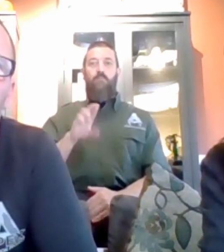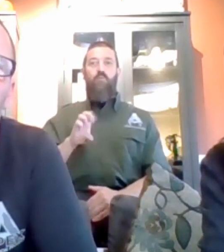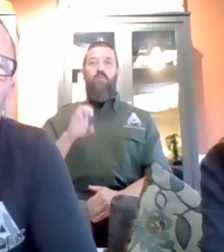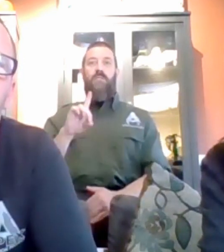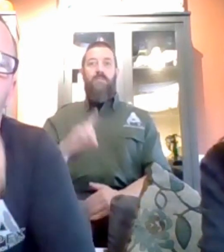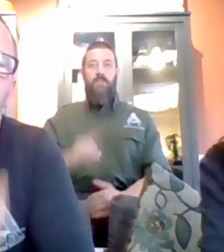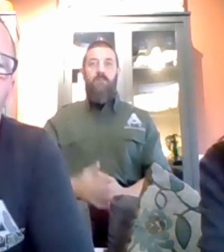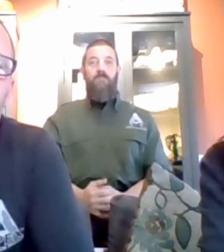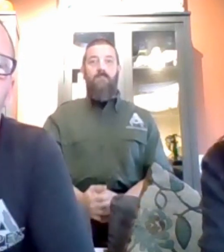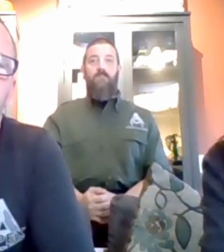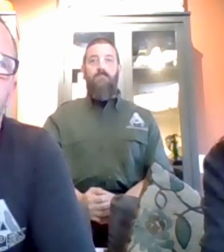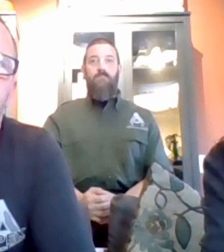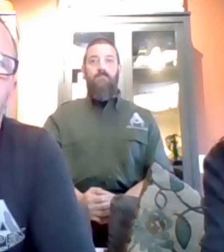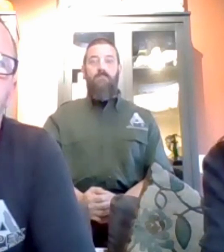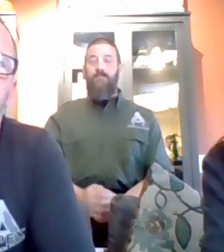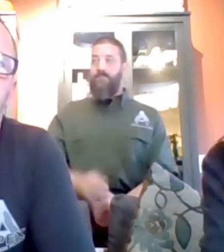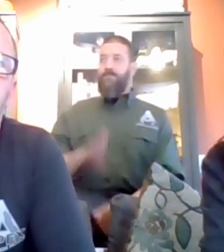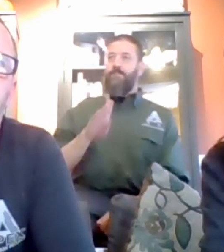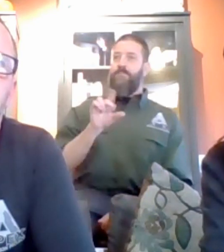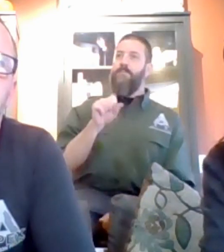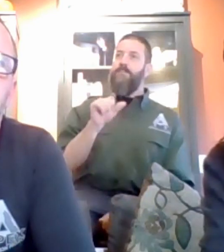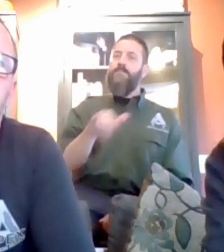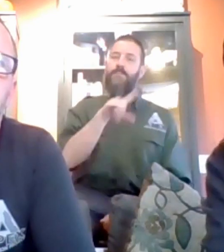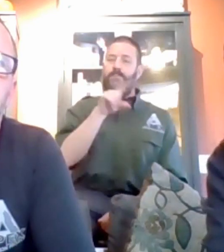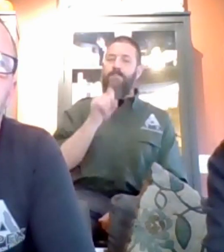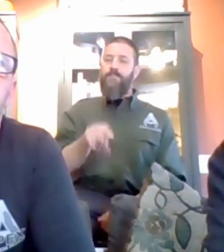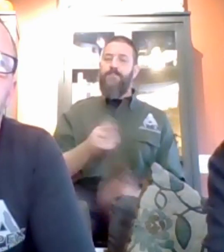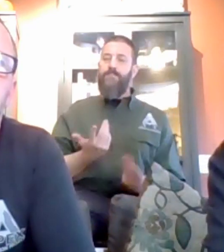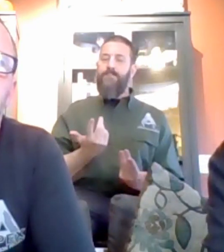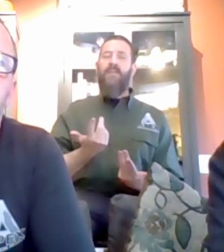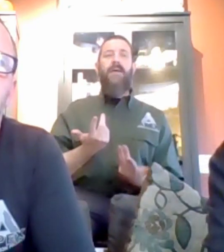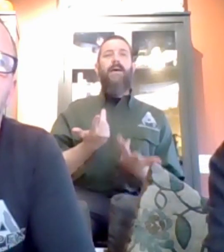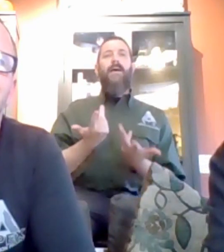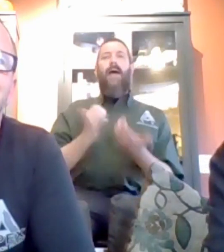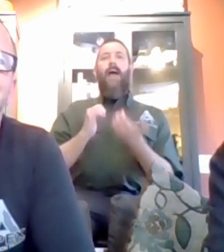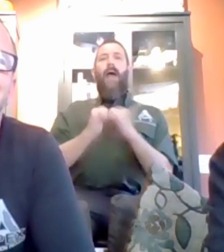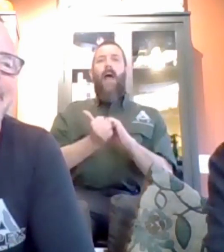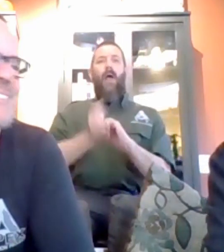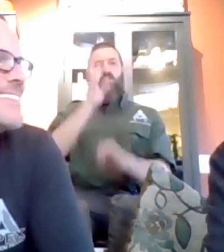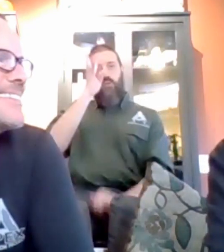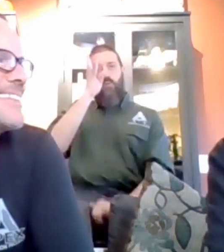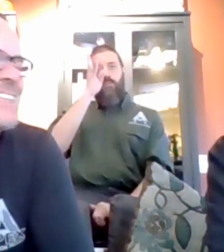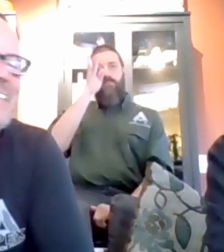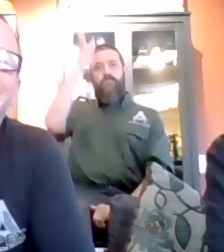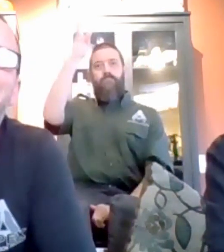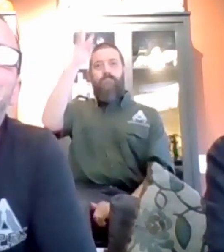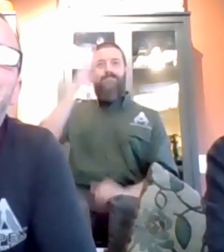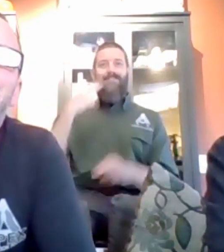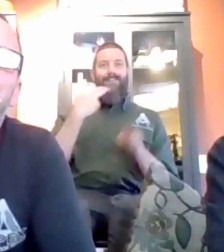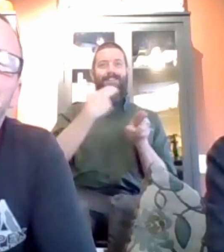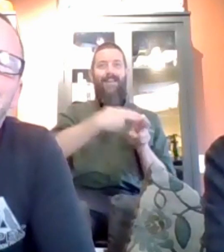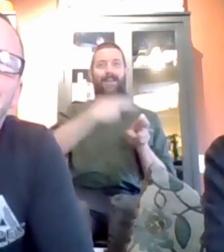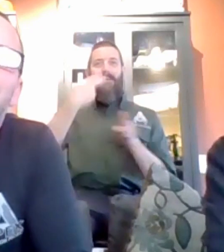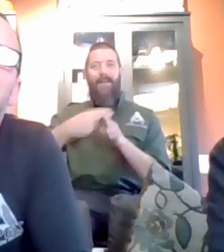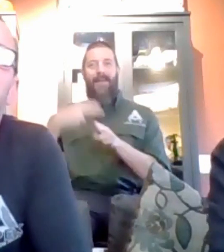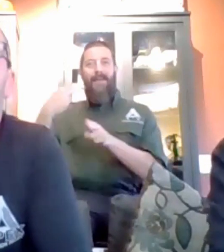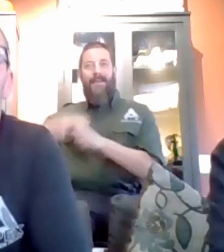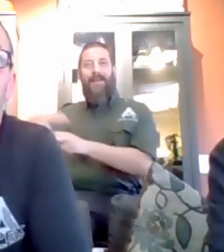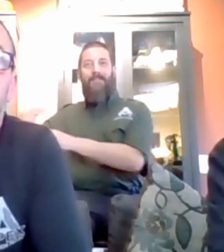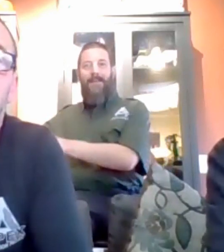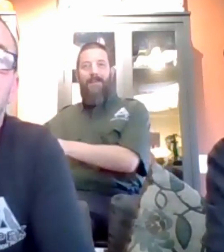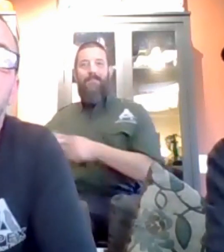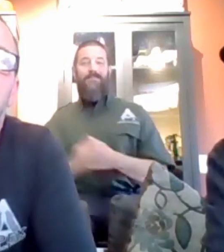Okay, yeah. Another question is, how did you guys come up with the names for everybody? Take